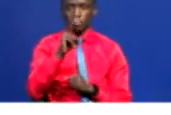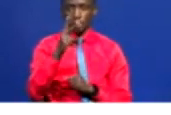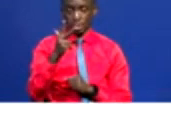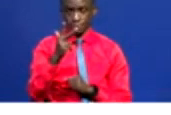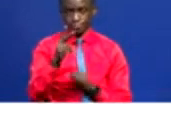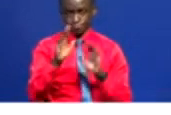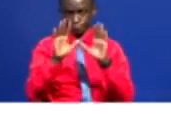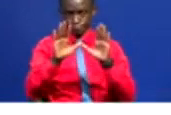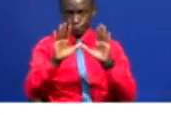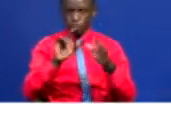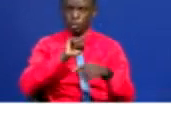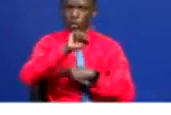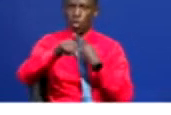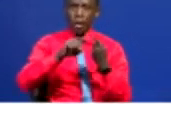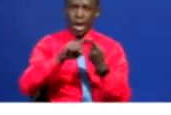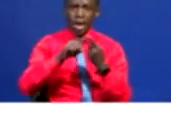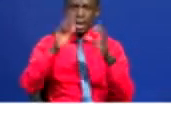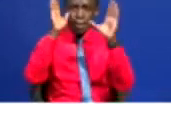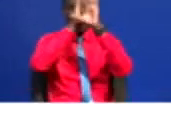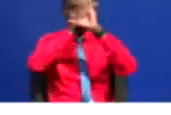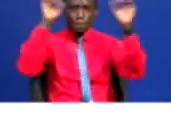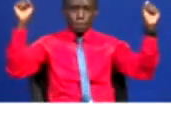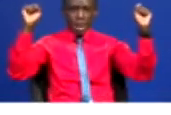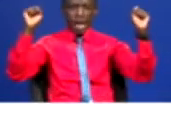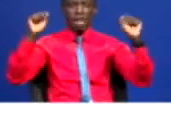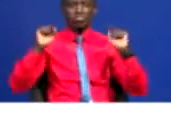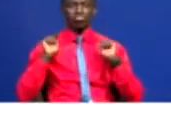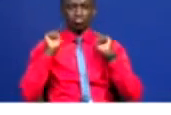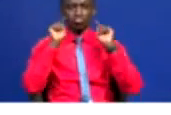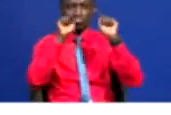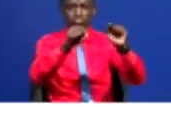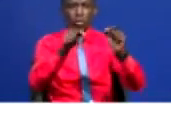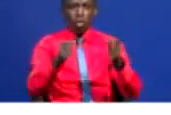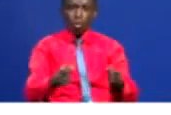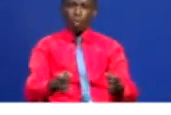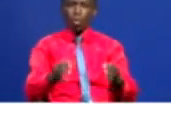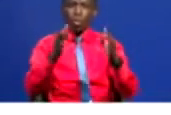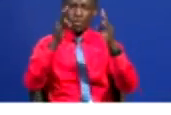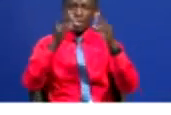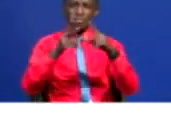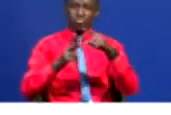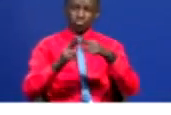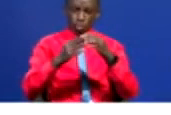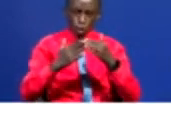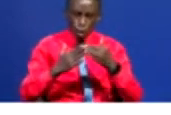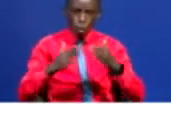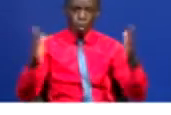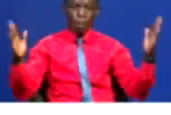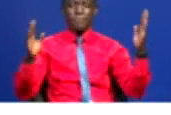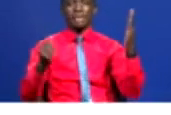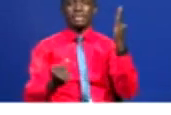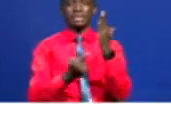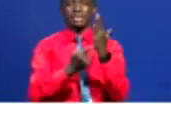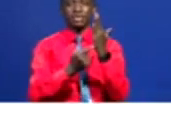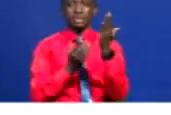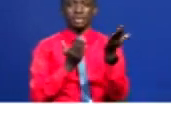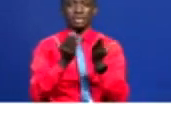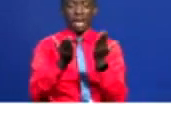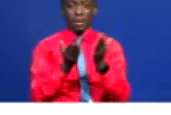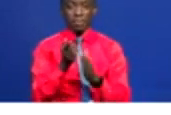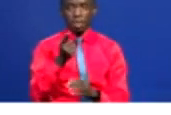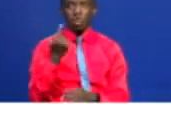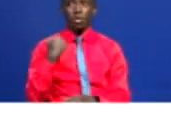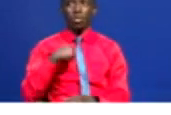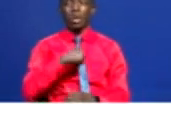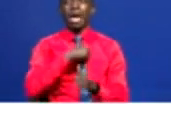2023. When the president went to officially launch the digitalized services at that date, we had surpassed